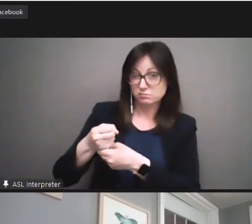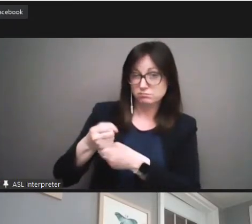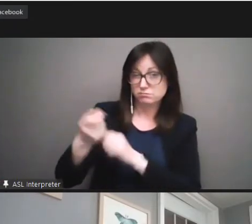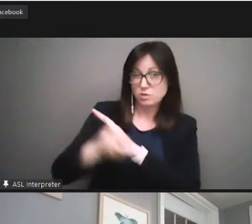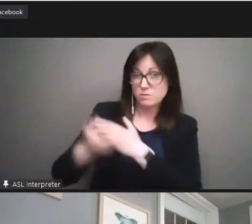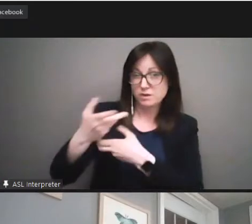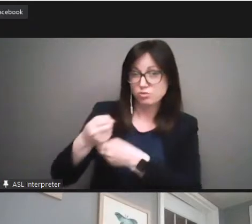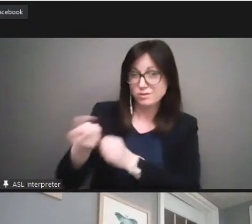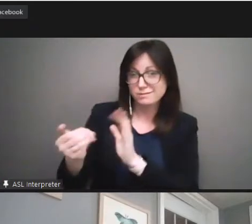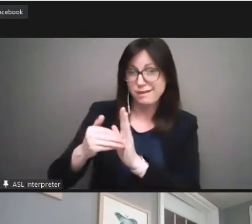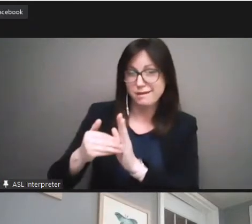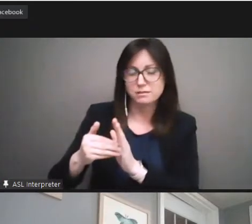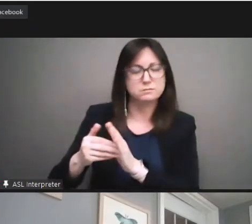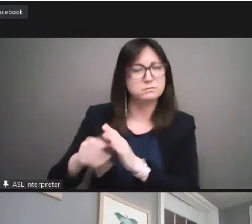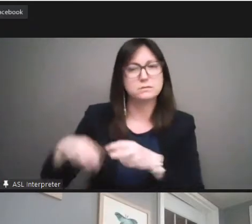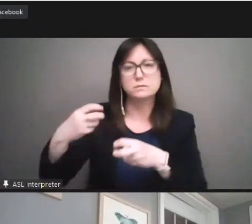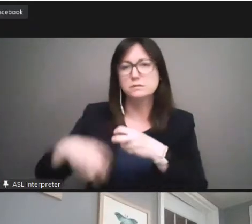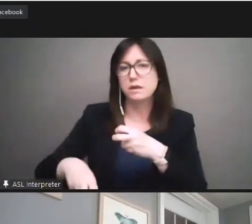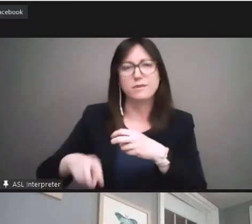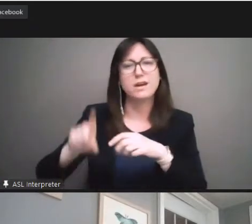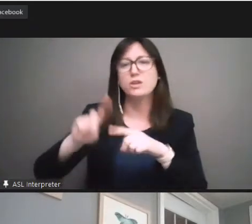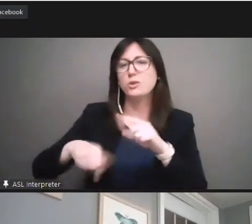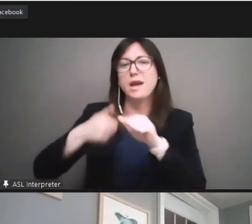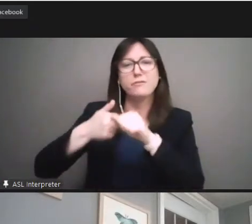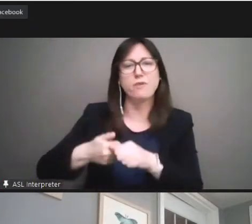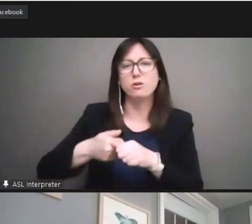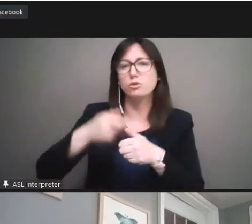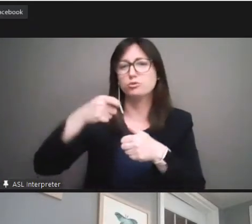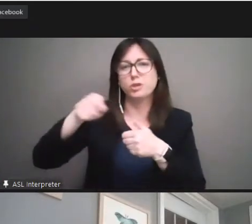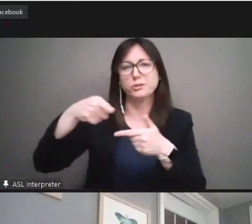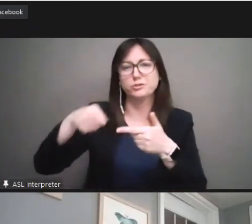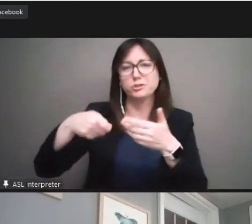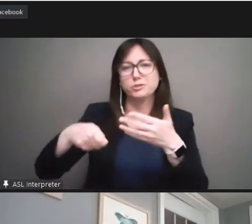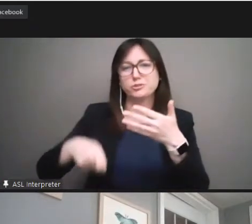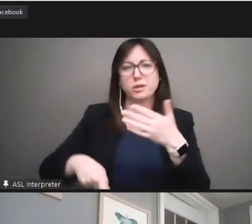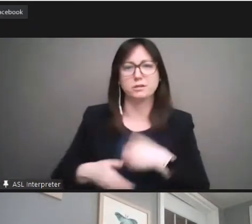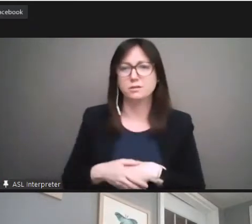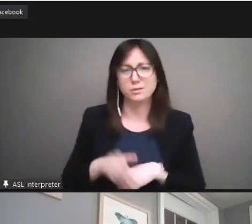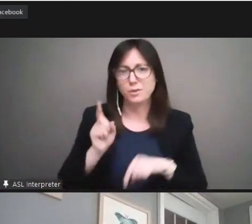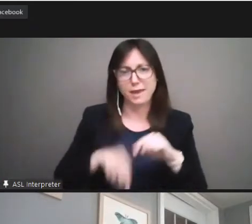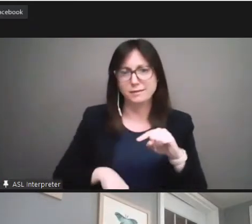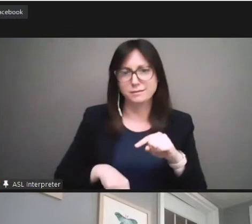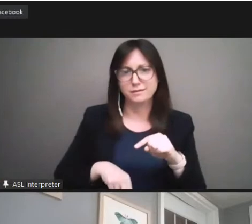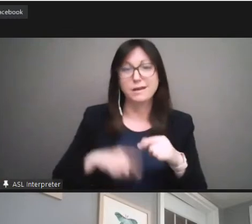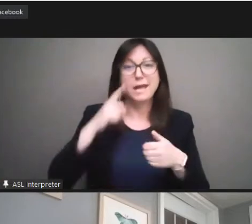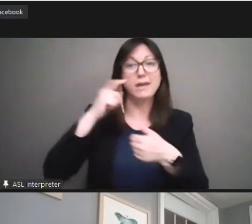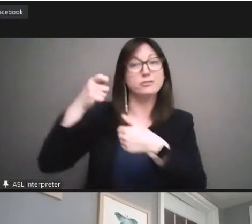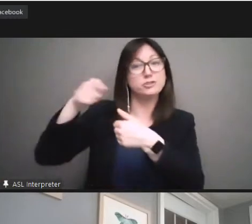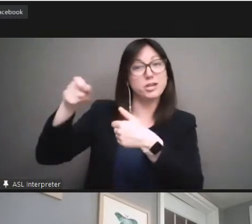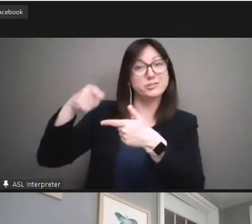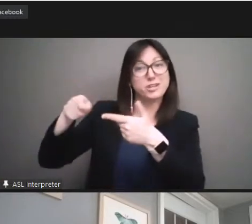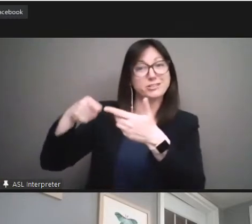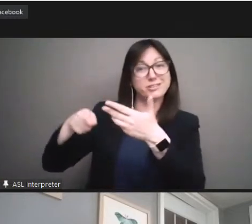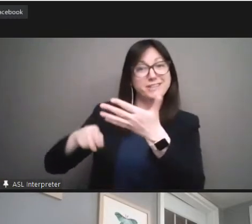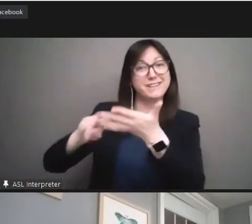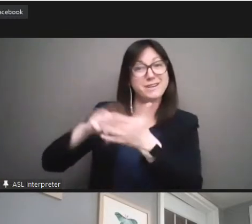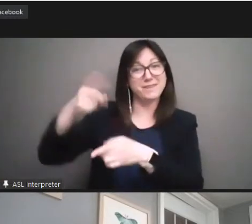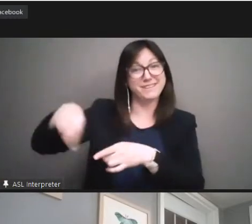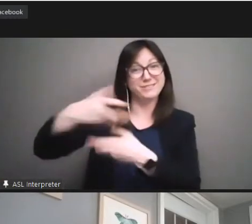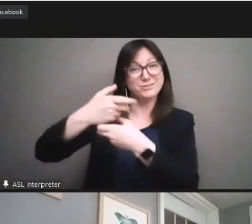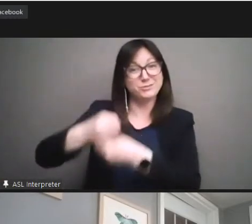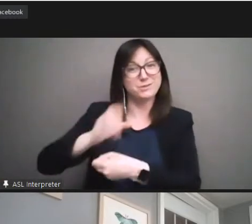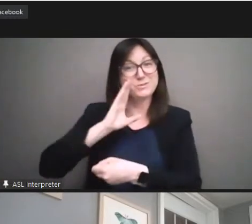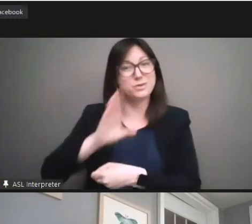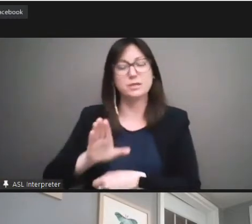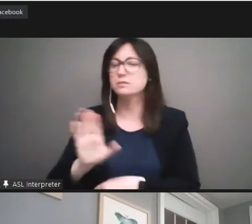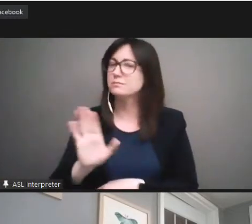step by step isn't what helps. You don't, like, just one consultation or just one meeting with that group who